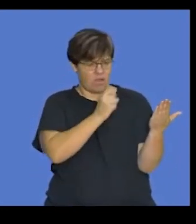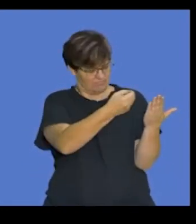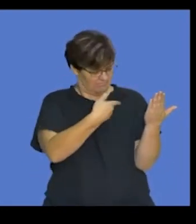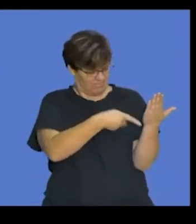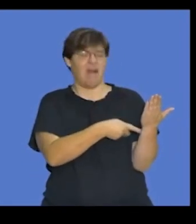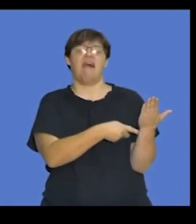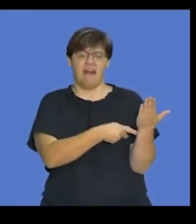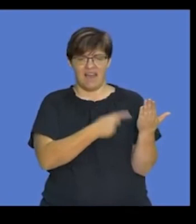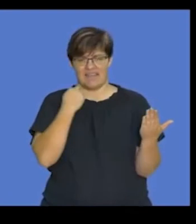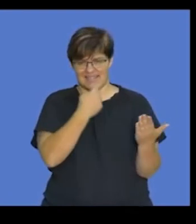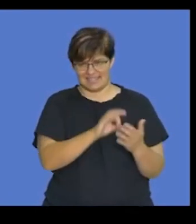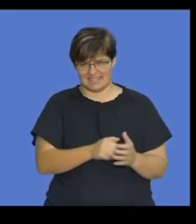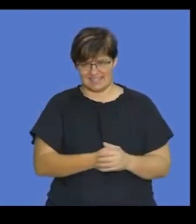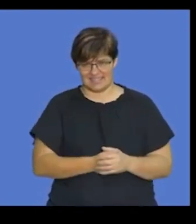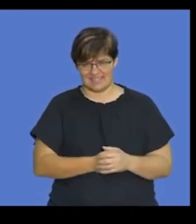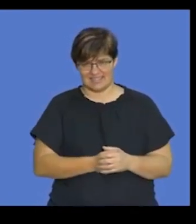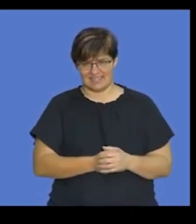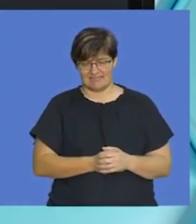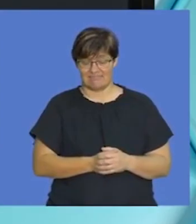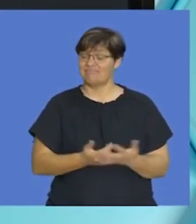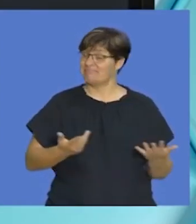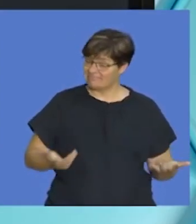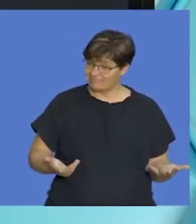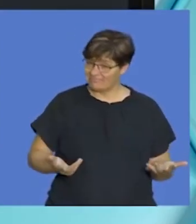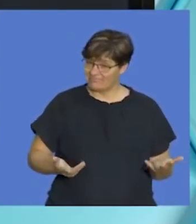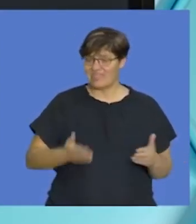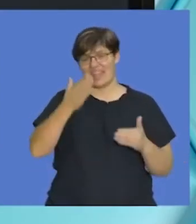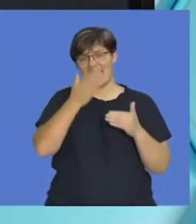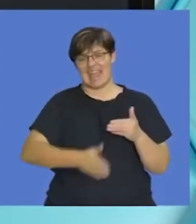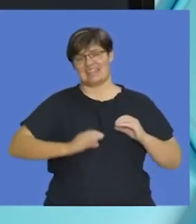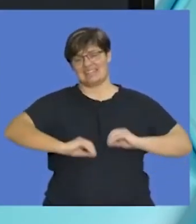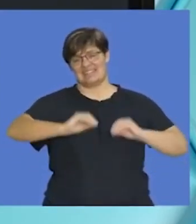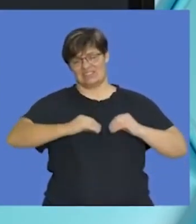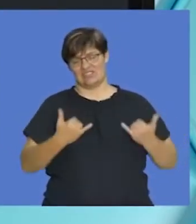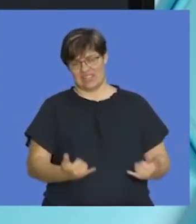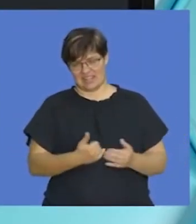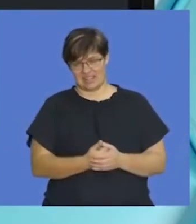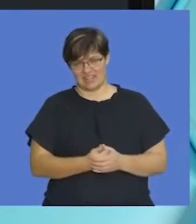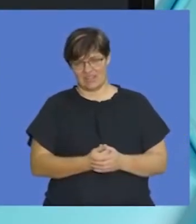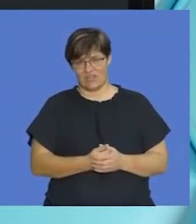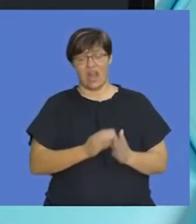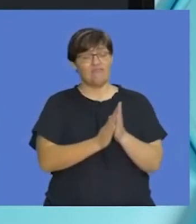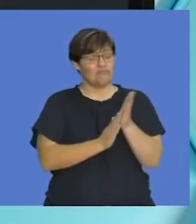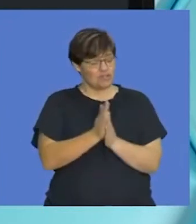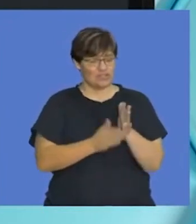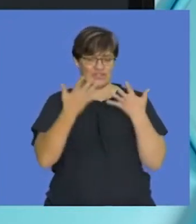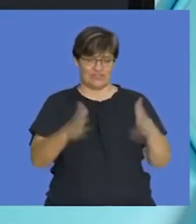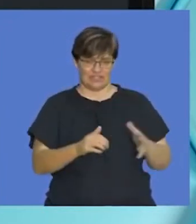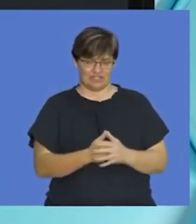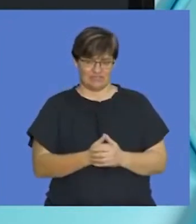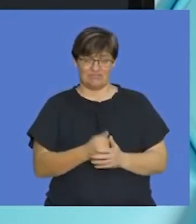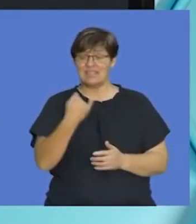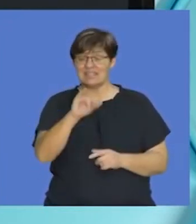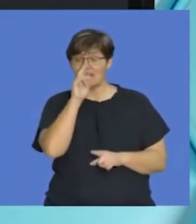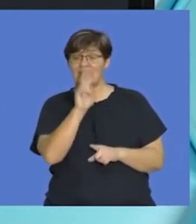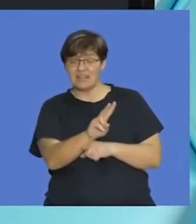equations. And that brings us to the end of today. So we've finished friction. We've still got to look